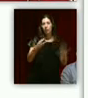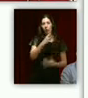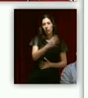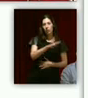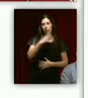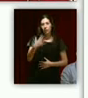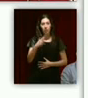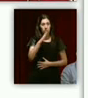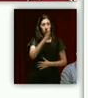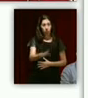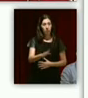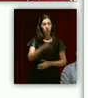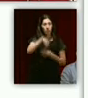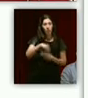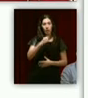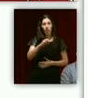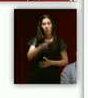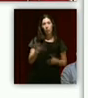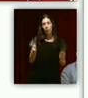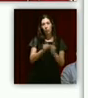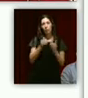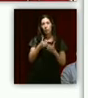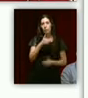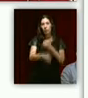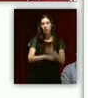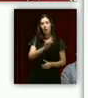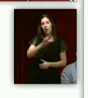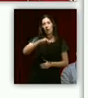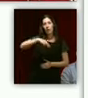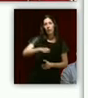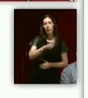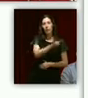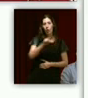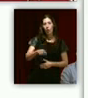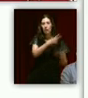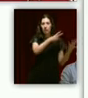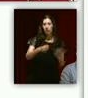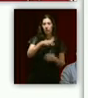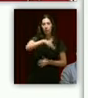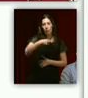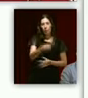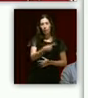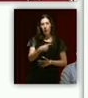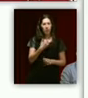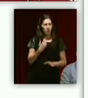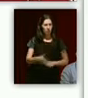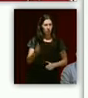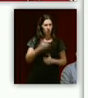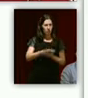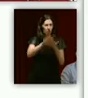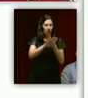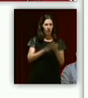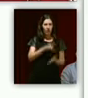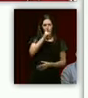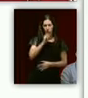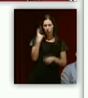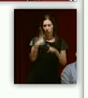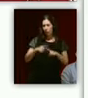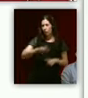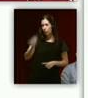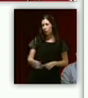we took the CPU at 700 megahertz, which is